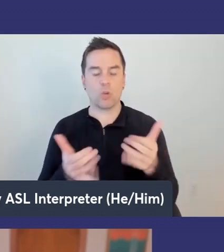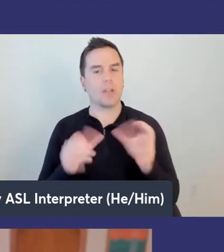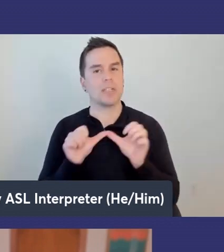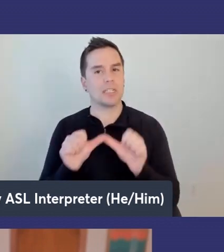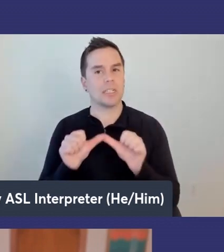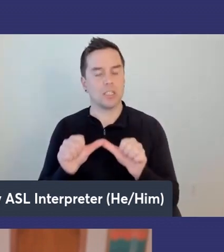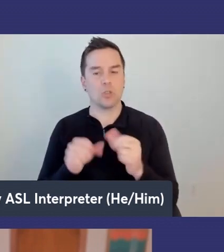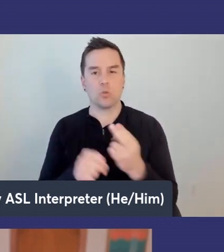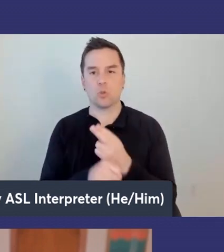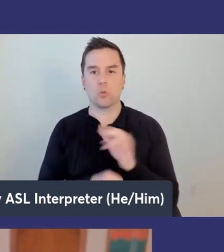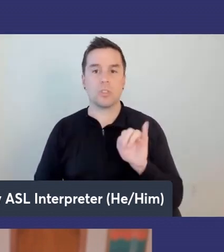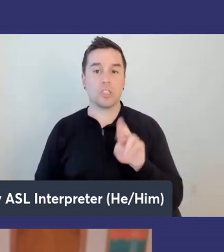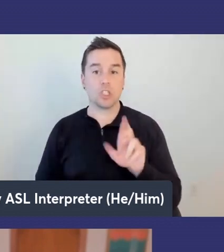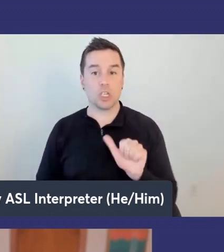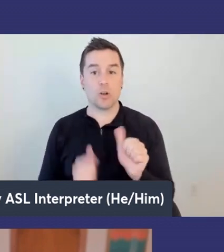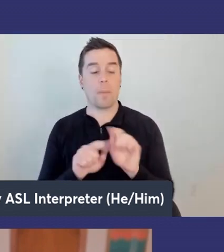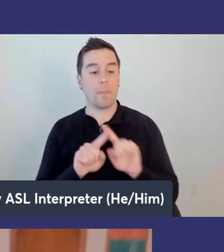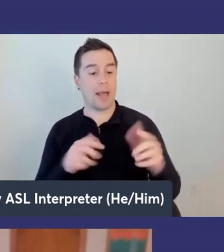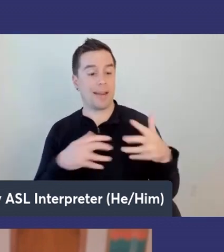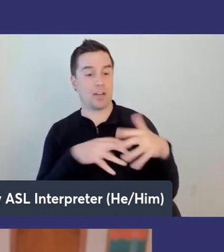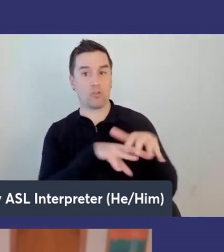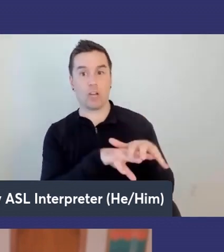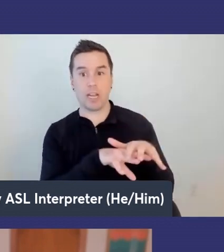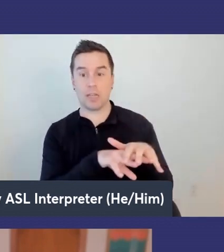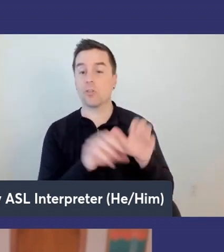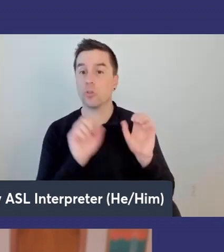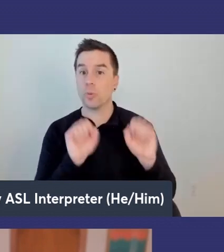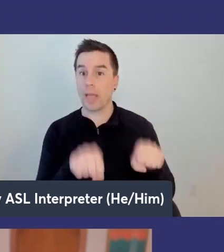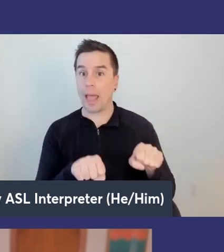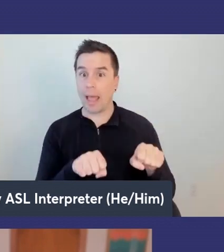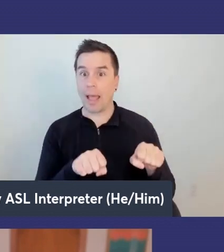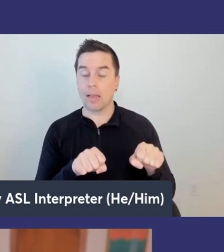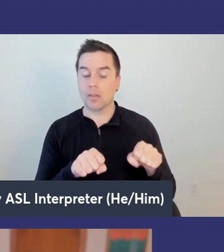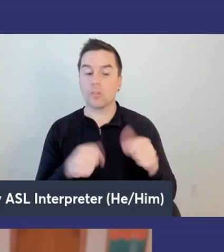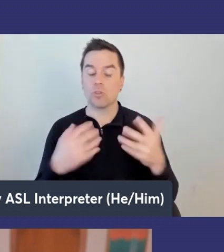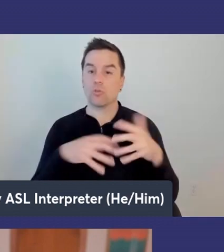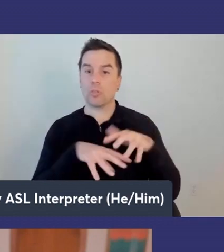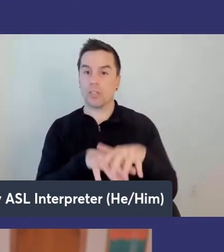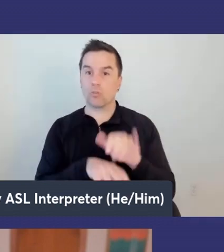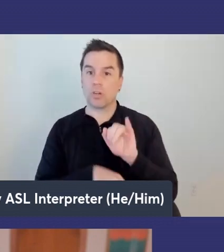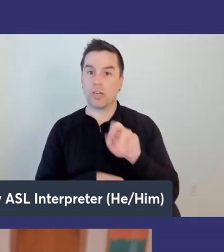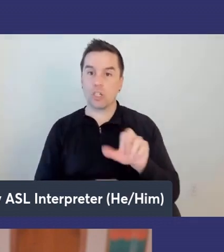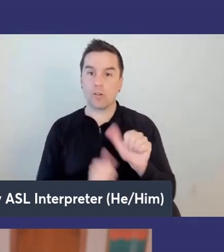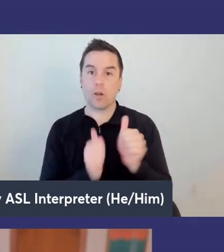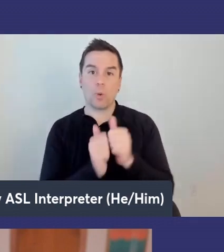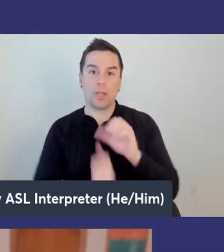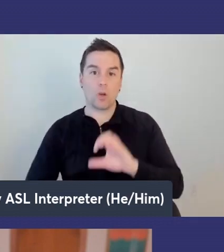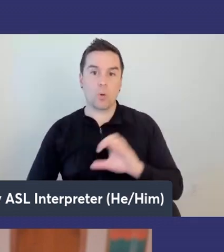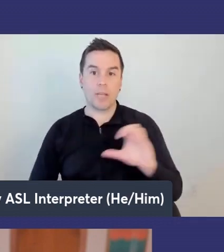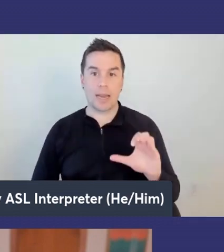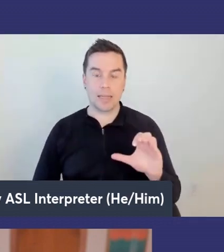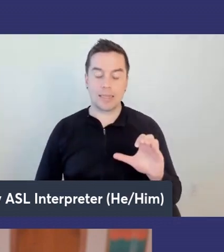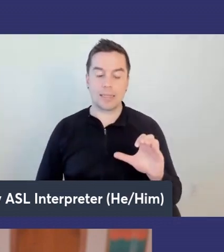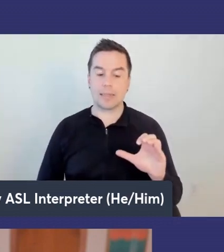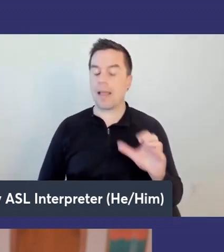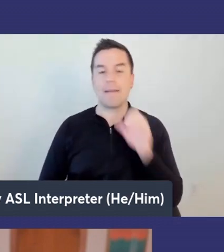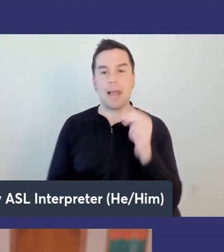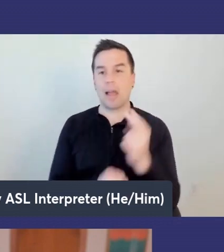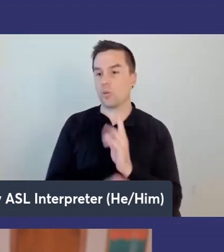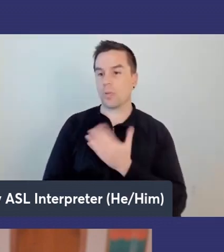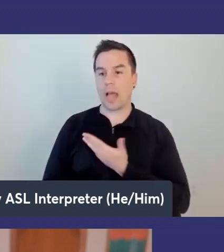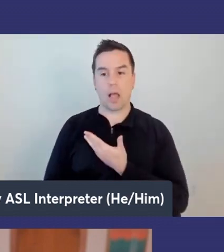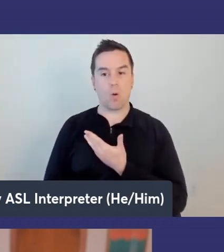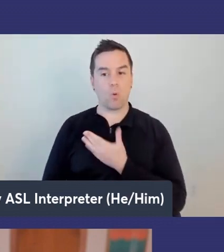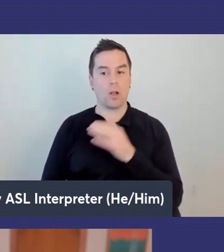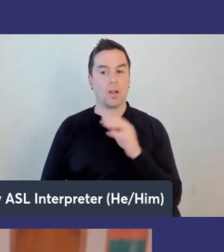application, you could do that. And so you'd link your Jira app into CodeCatalyst, and you'd sort of completely forego our issues management system and continues to use Jira